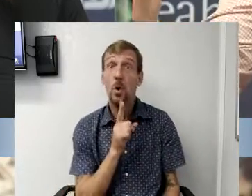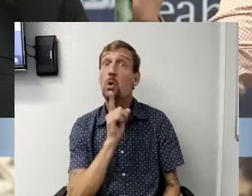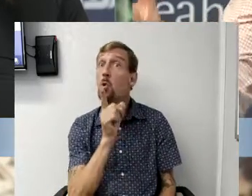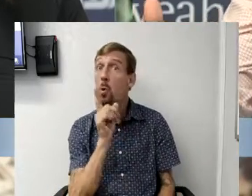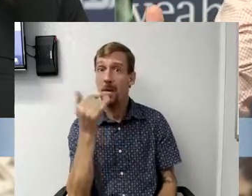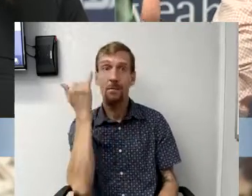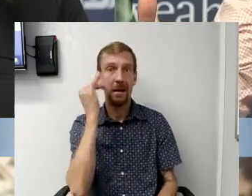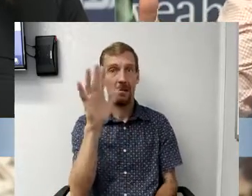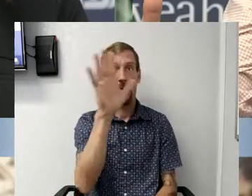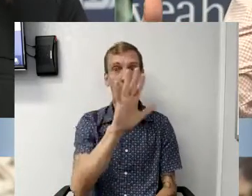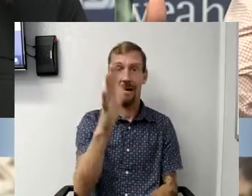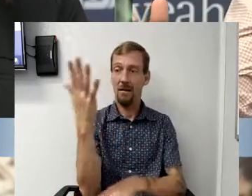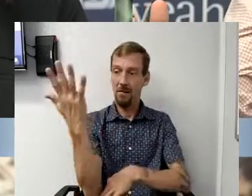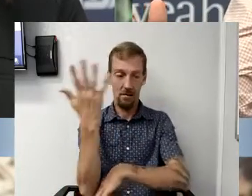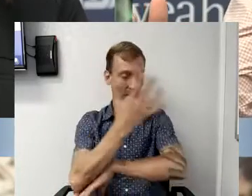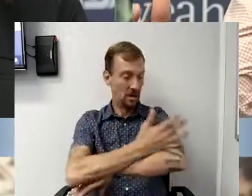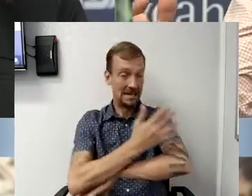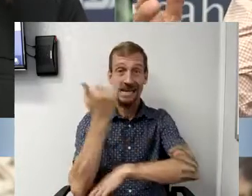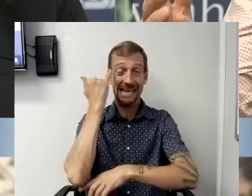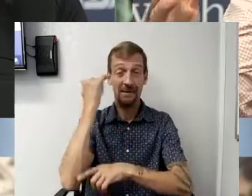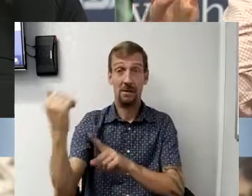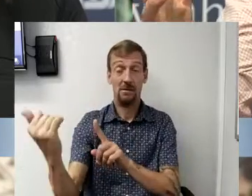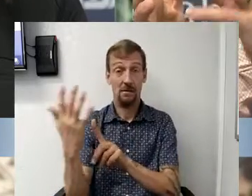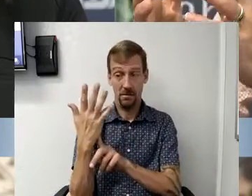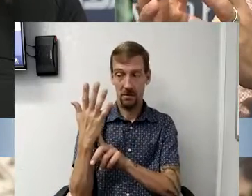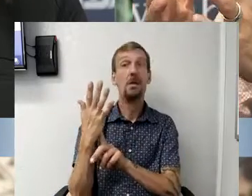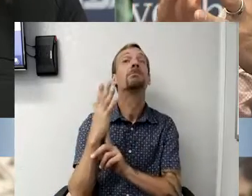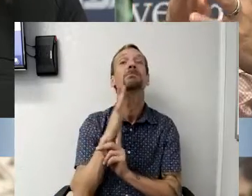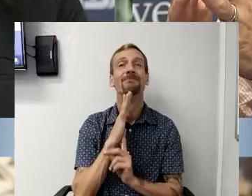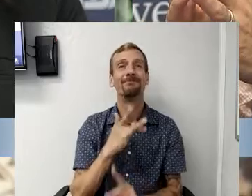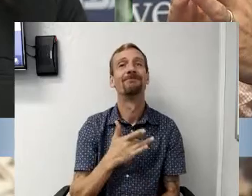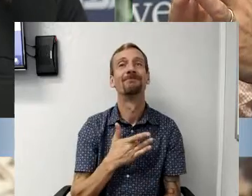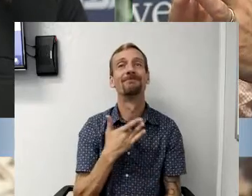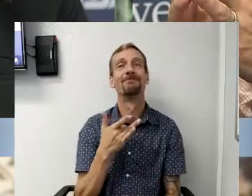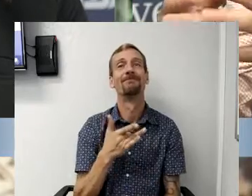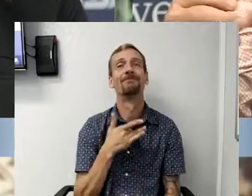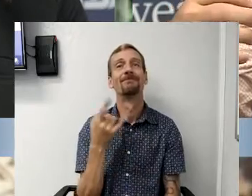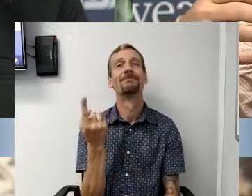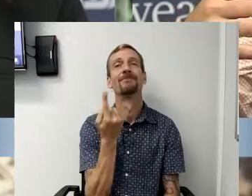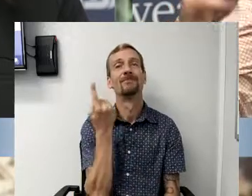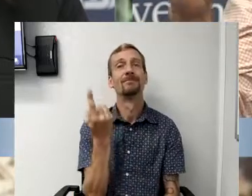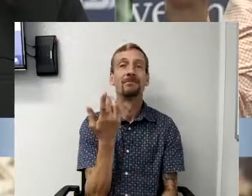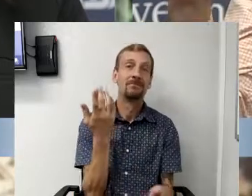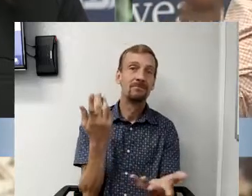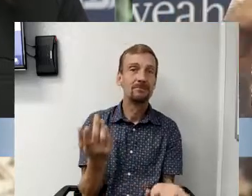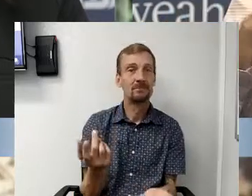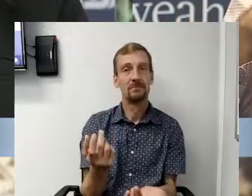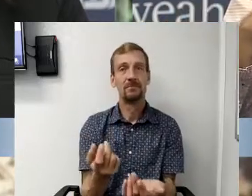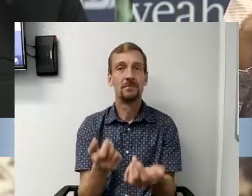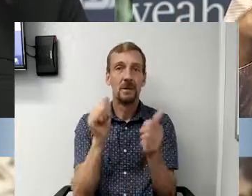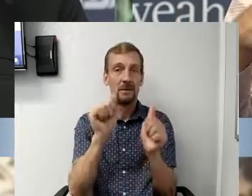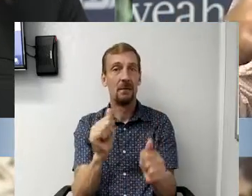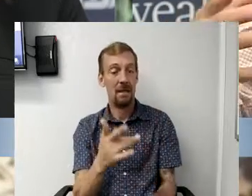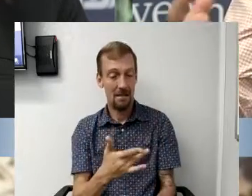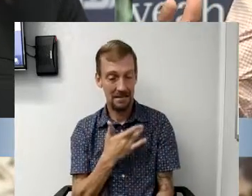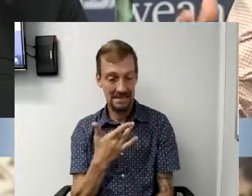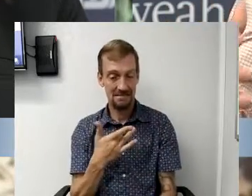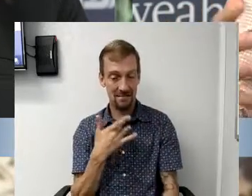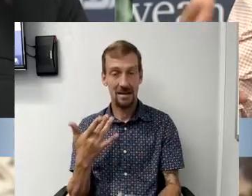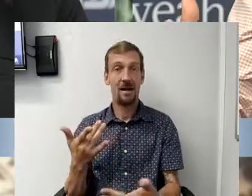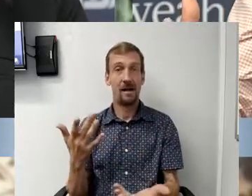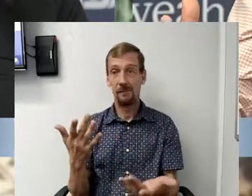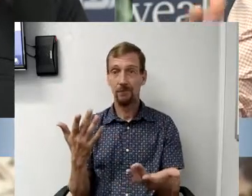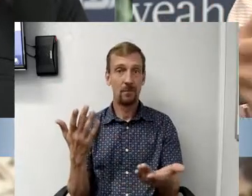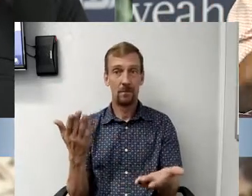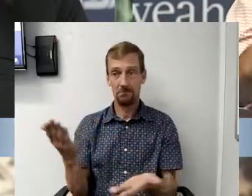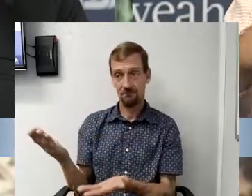days into getting infected with the virus is when you'll start to see your first symptoms. So you could be asymptomatic carrier for up to 5